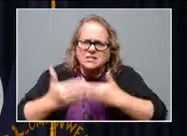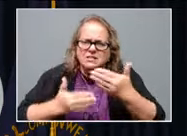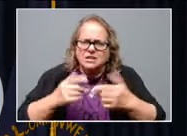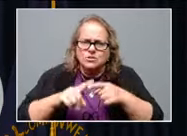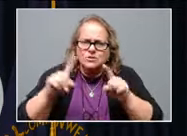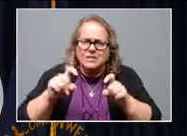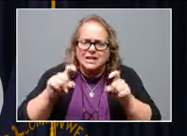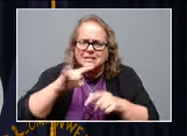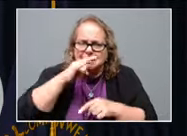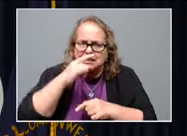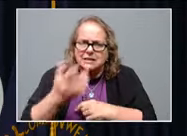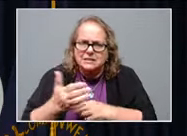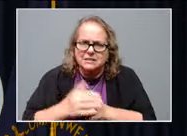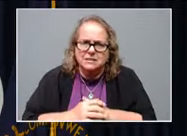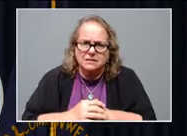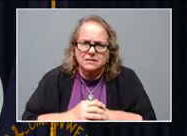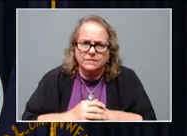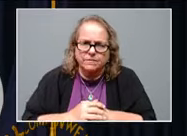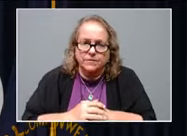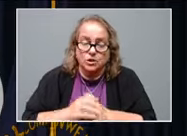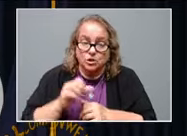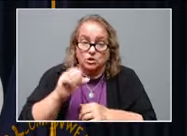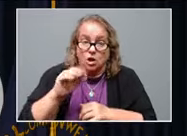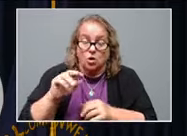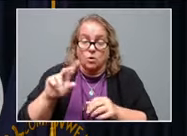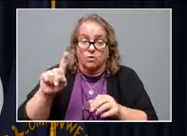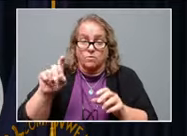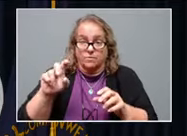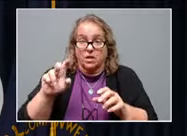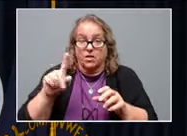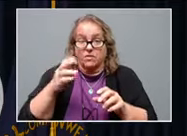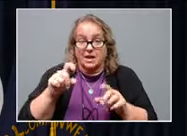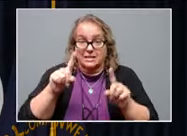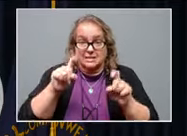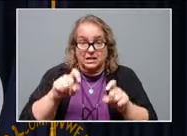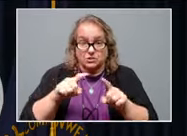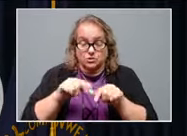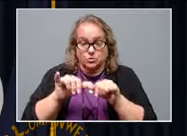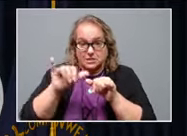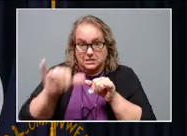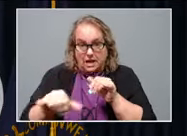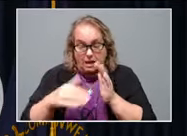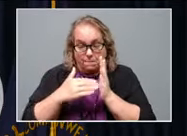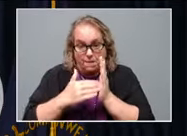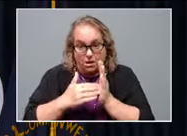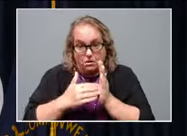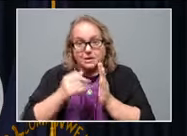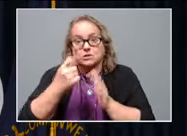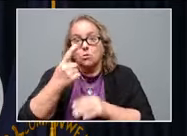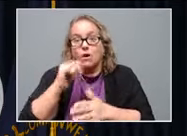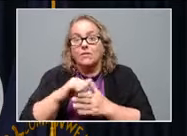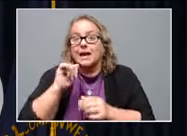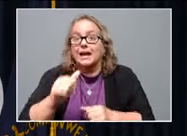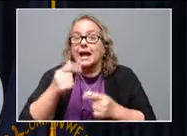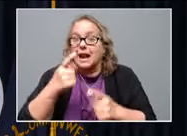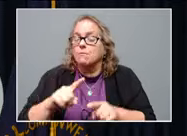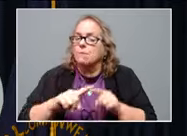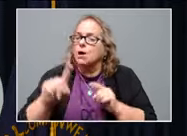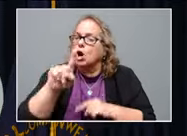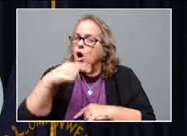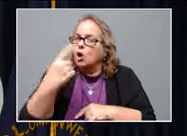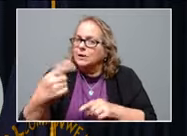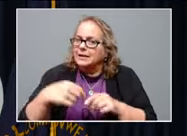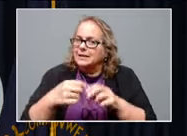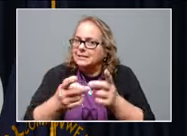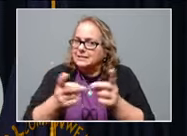districts? So the Test to Stay model, I think, is one that can be effective, but only in districts that embrace universal